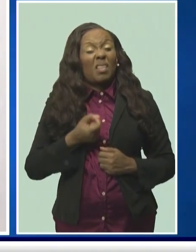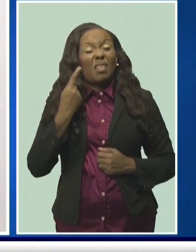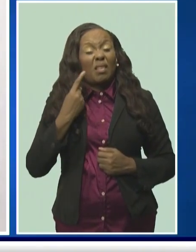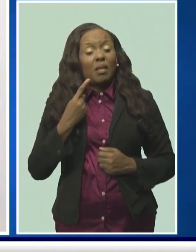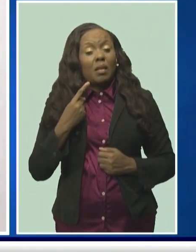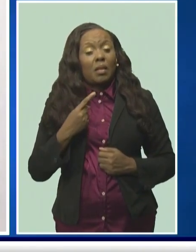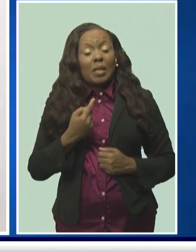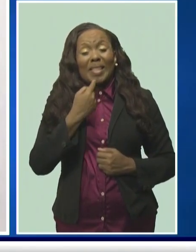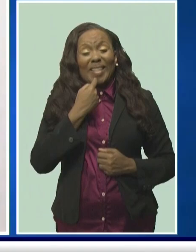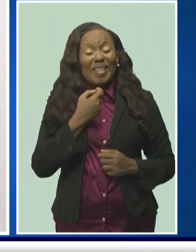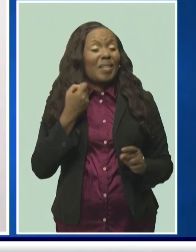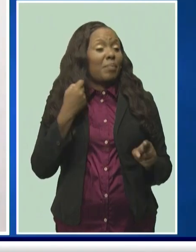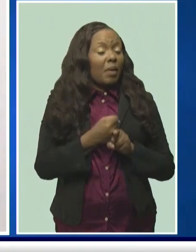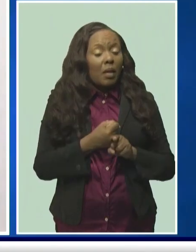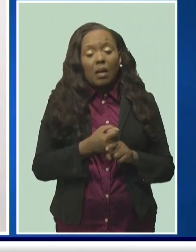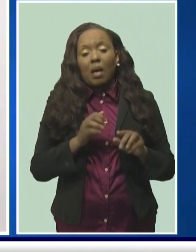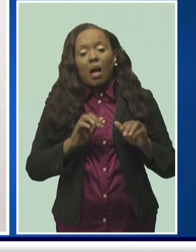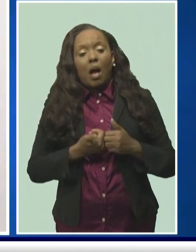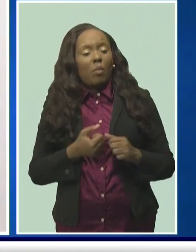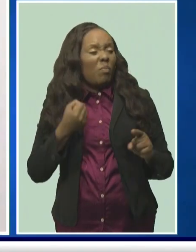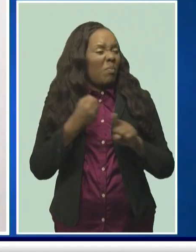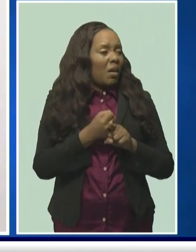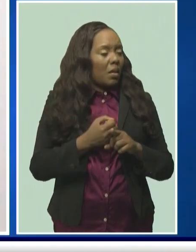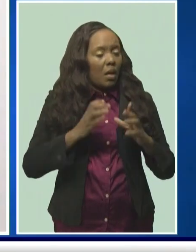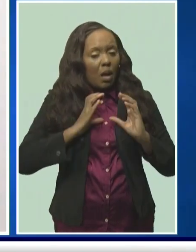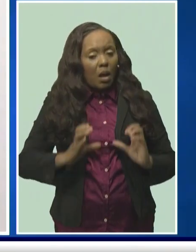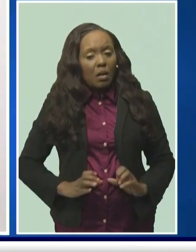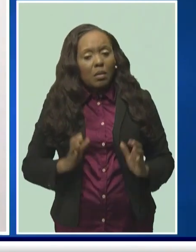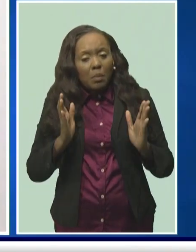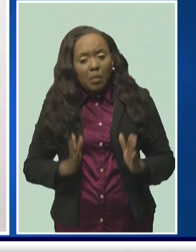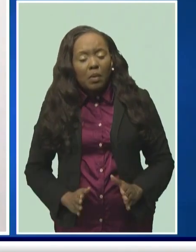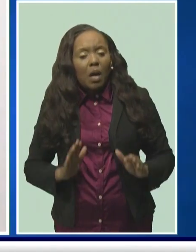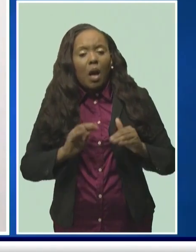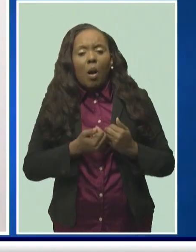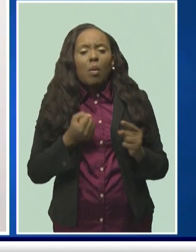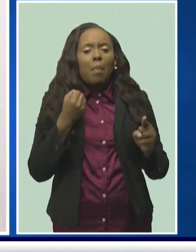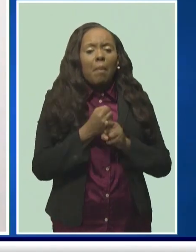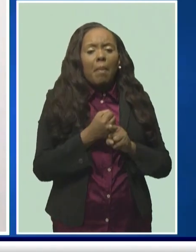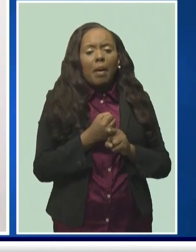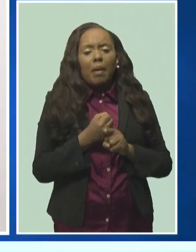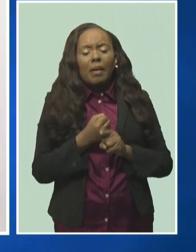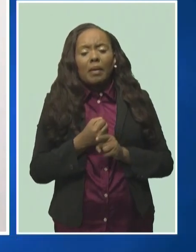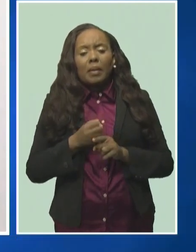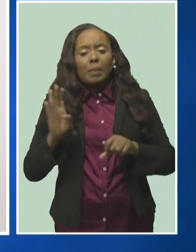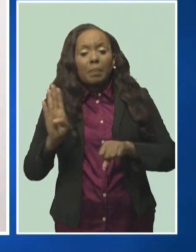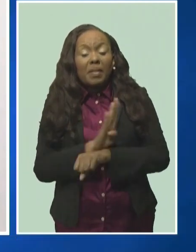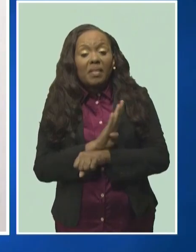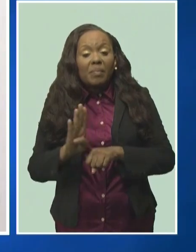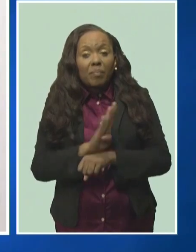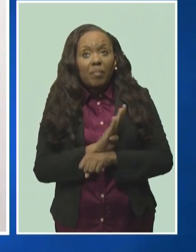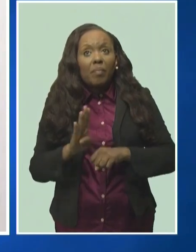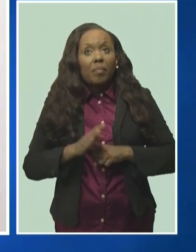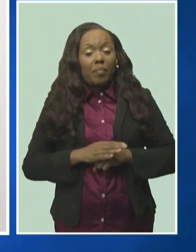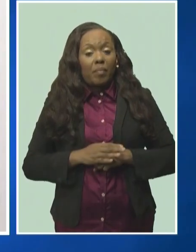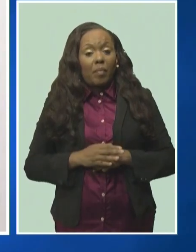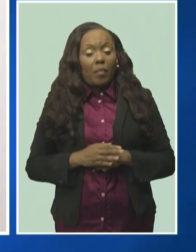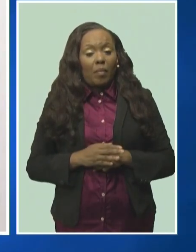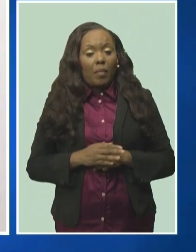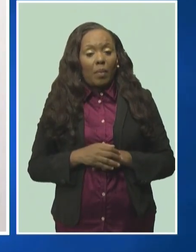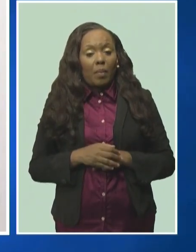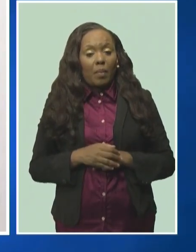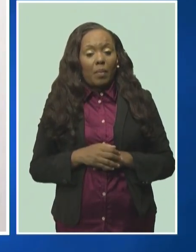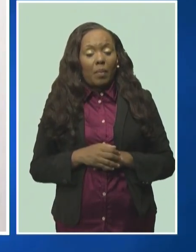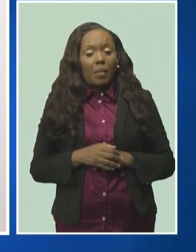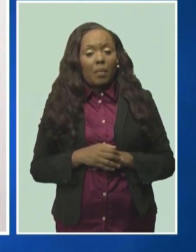client itself or the customers themselves. And once they can determine that, they're notified based on the data